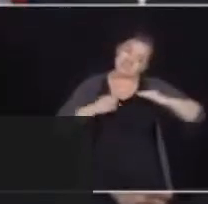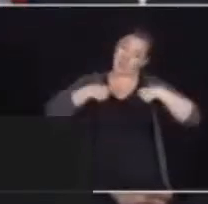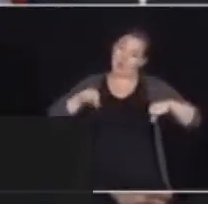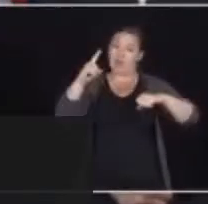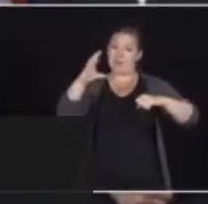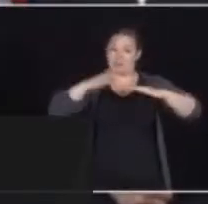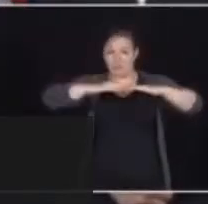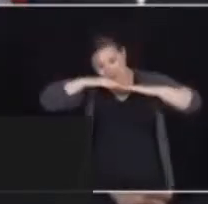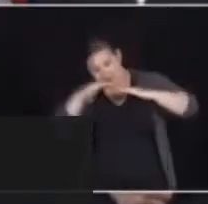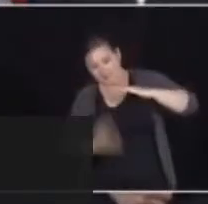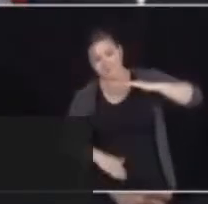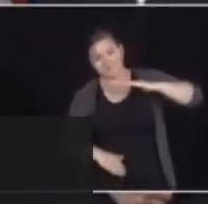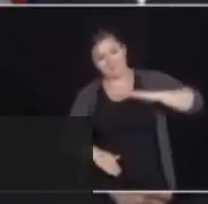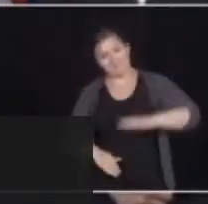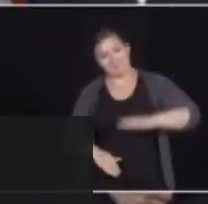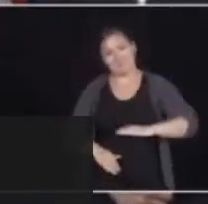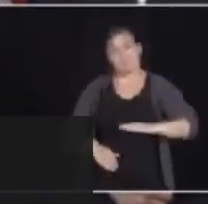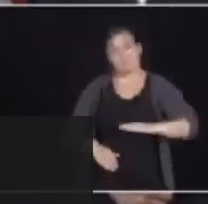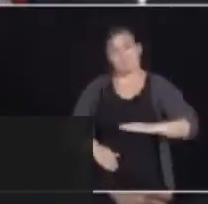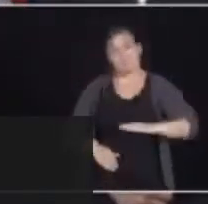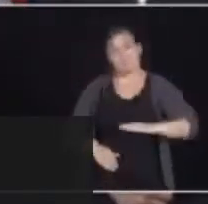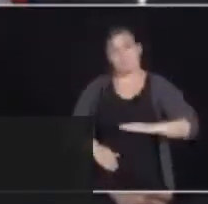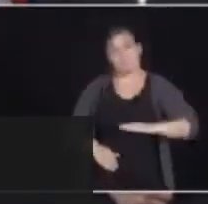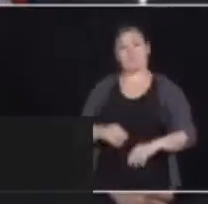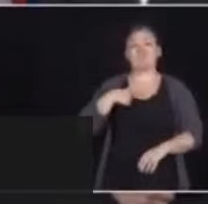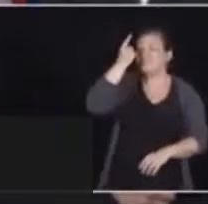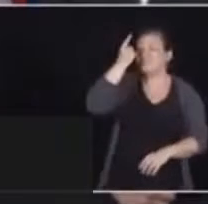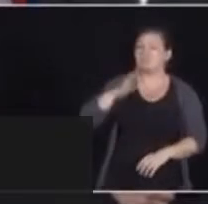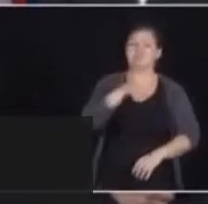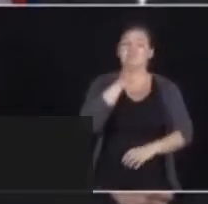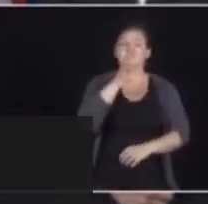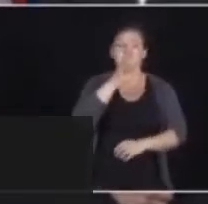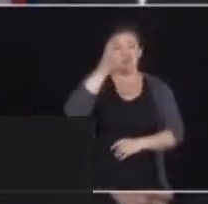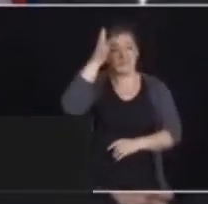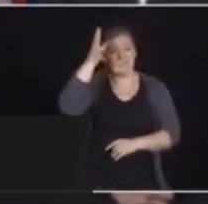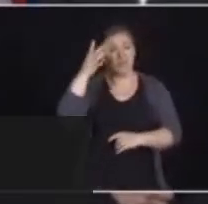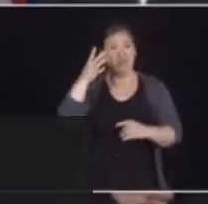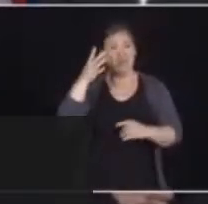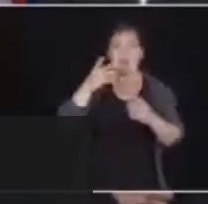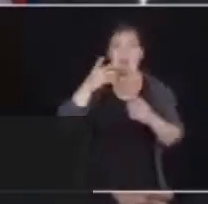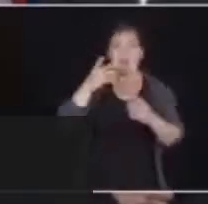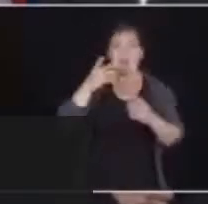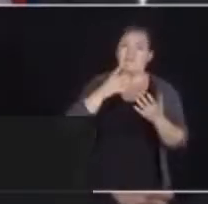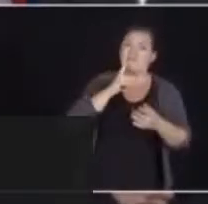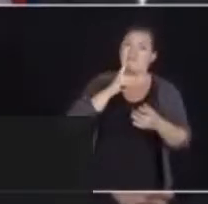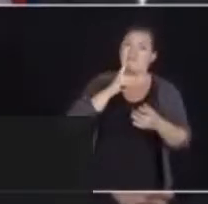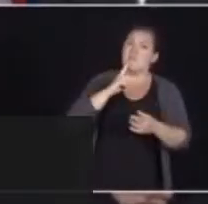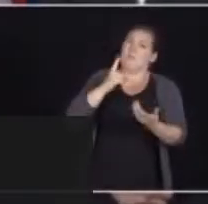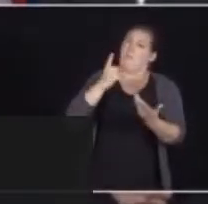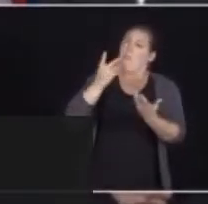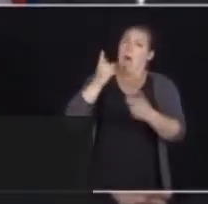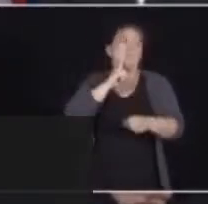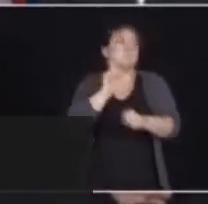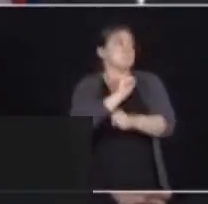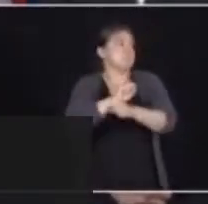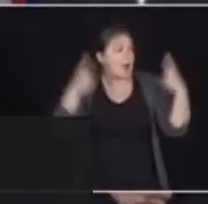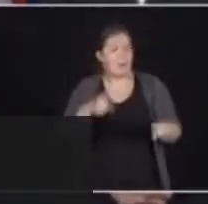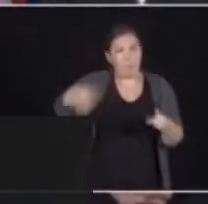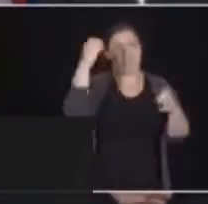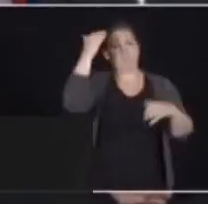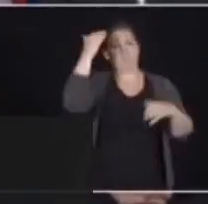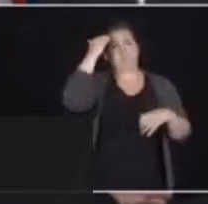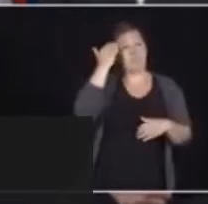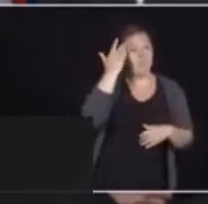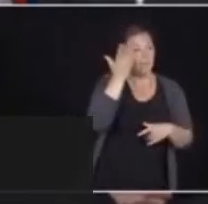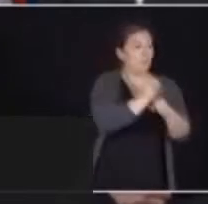I understand parents, when I talk to them, they want certainty in where they're going to be in September for their own jobs, but for their kids